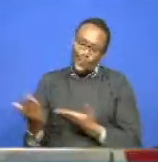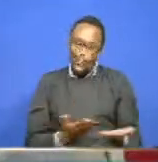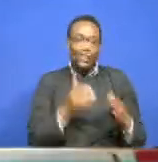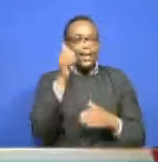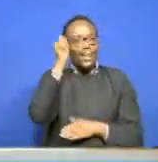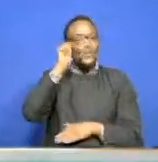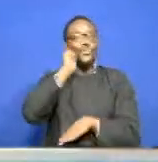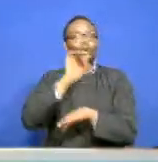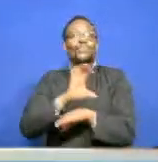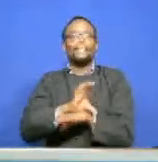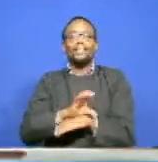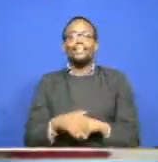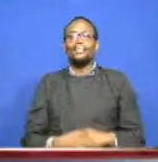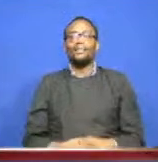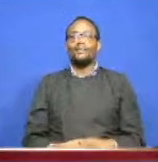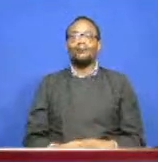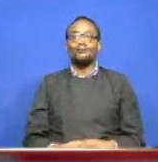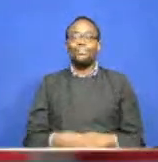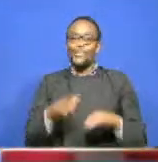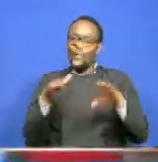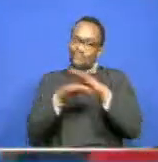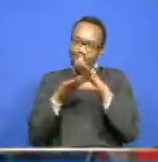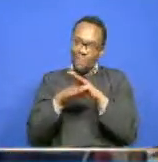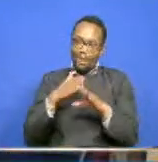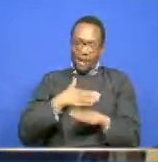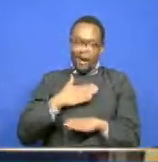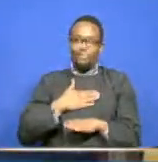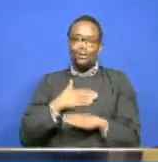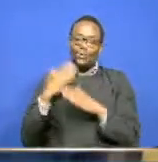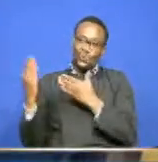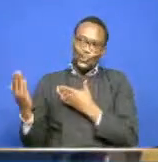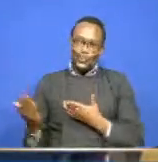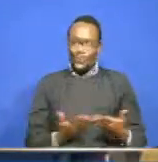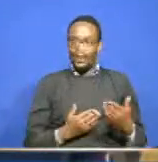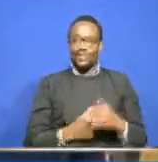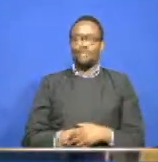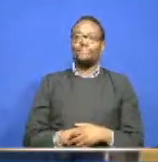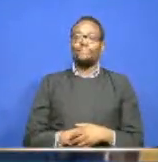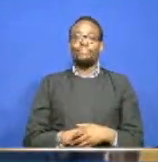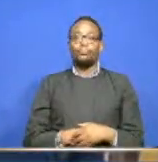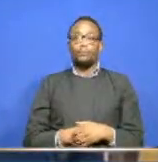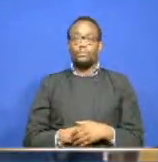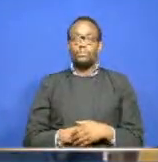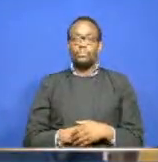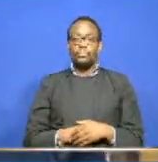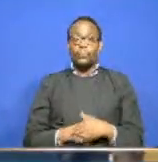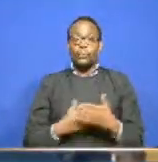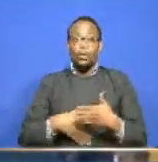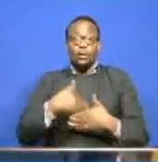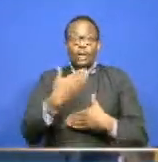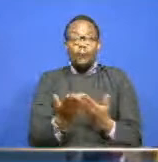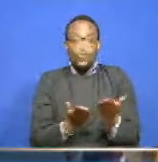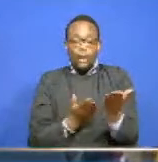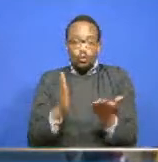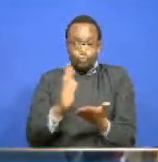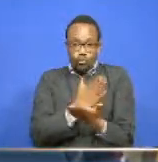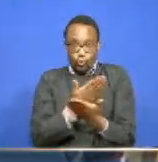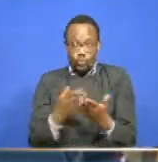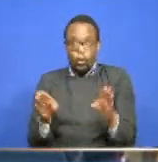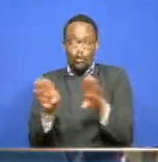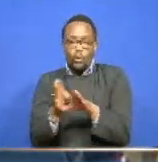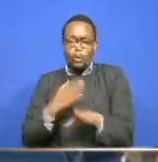All Saints Cathedral. You're part of this big family. After the recessional hymn, please remain